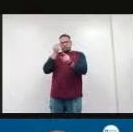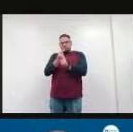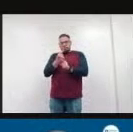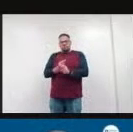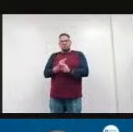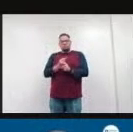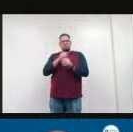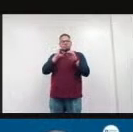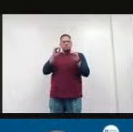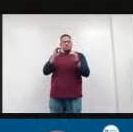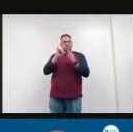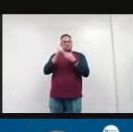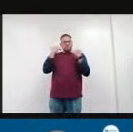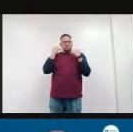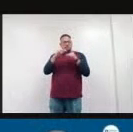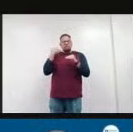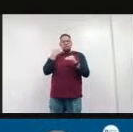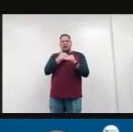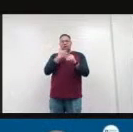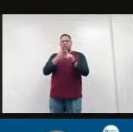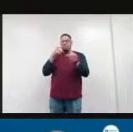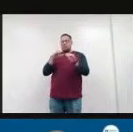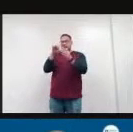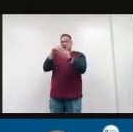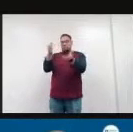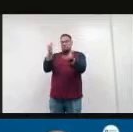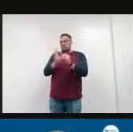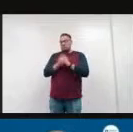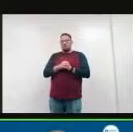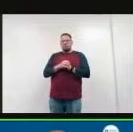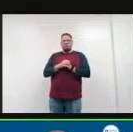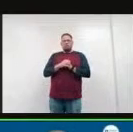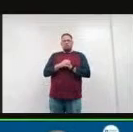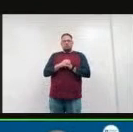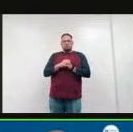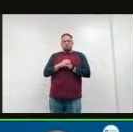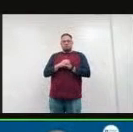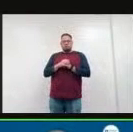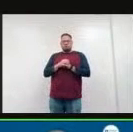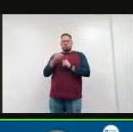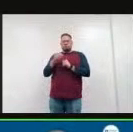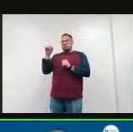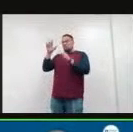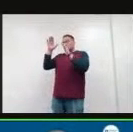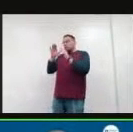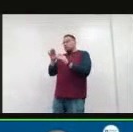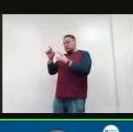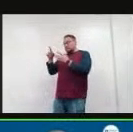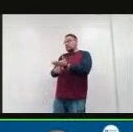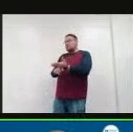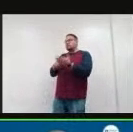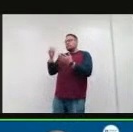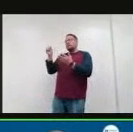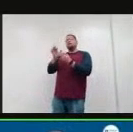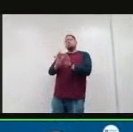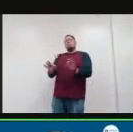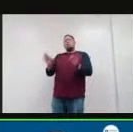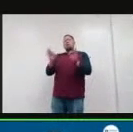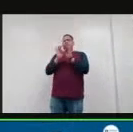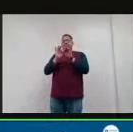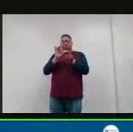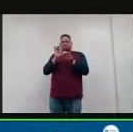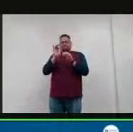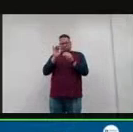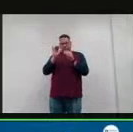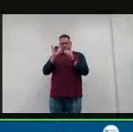nothing limiting us from doing that. So this is a great discussion, and it's an important one, and it's one where